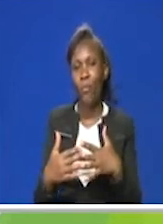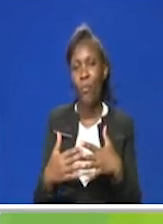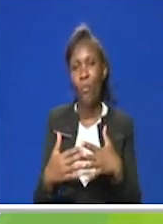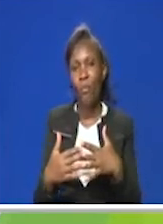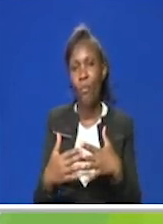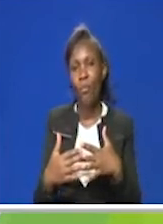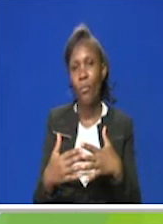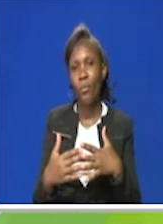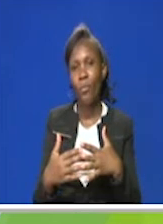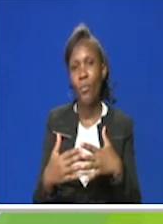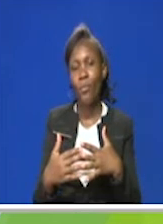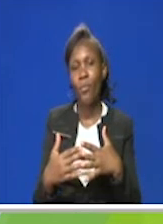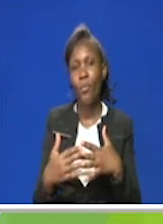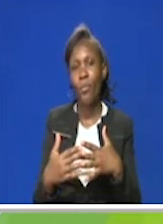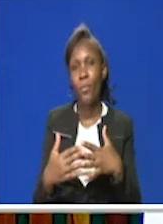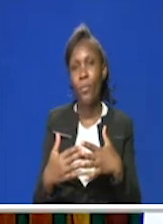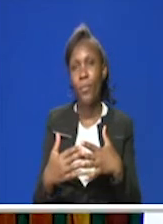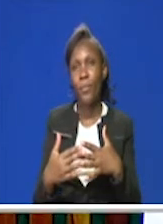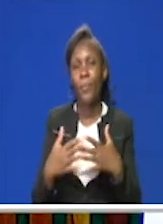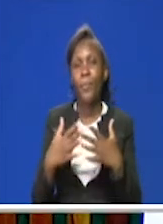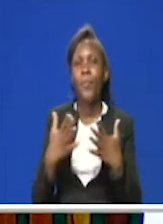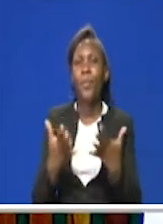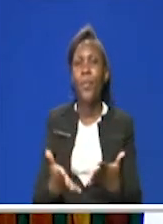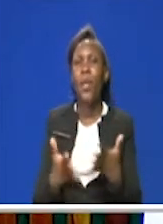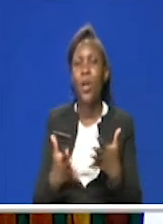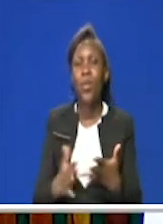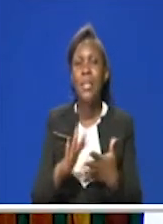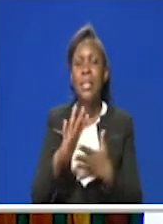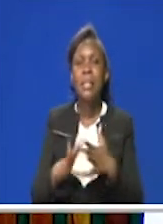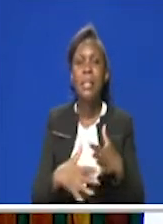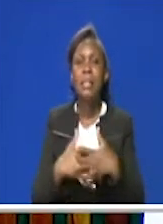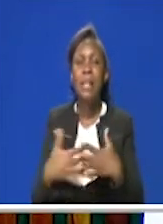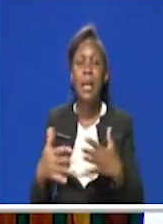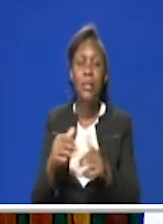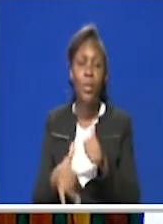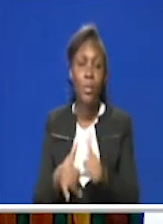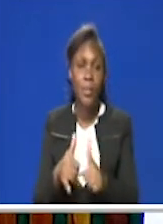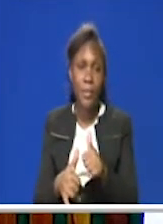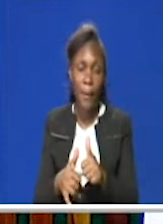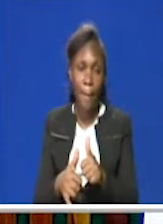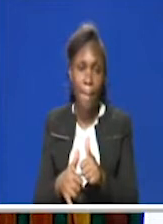cell structures. Now, which are these structures that I'm talking about?